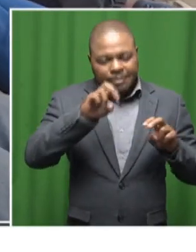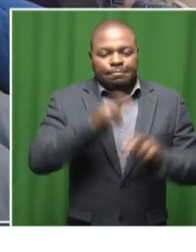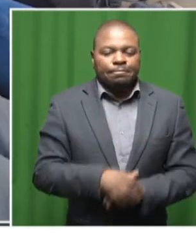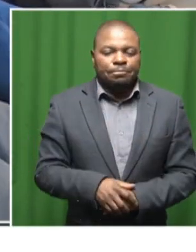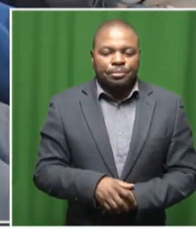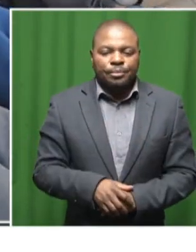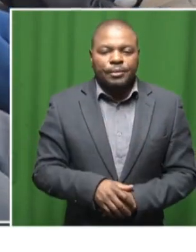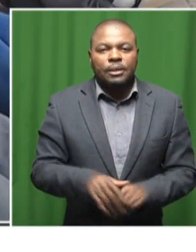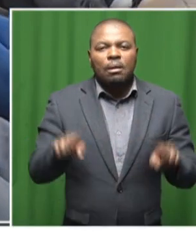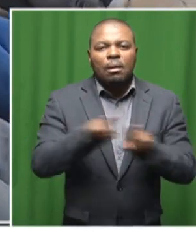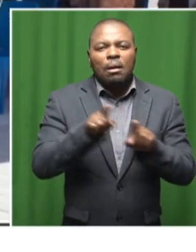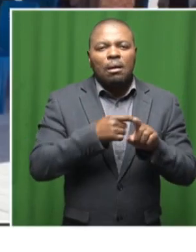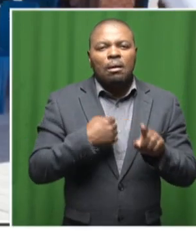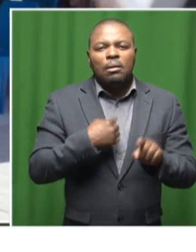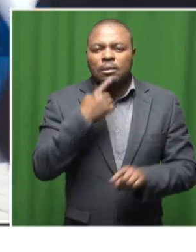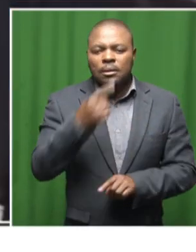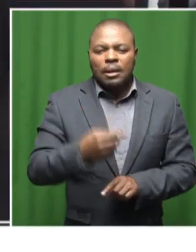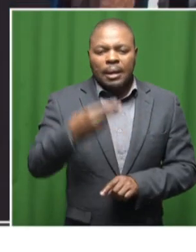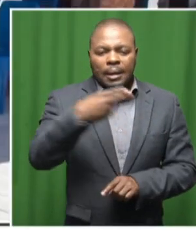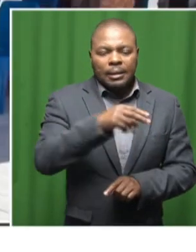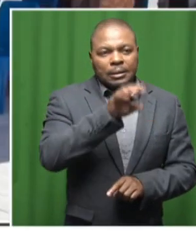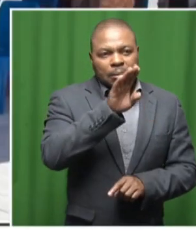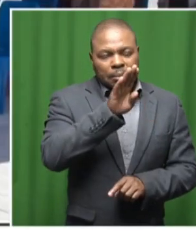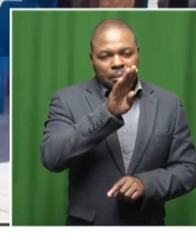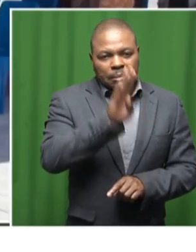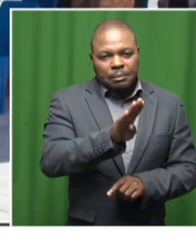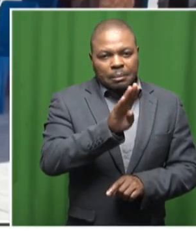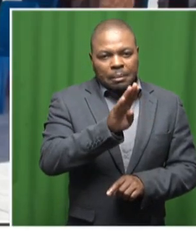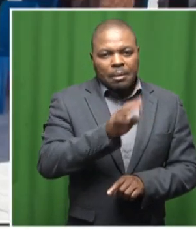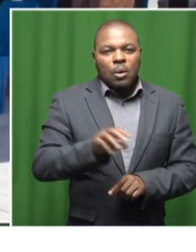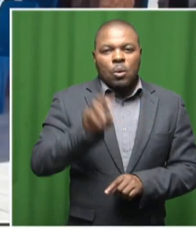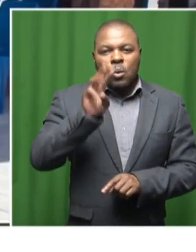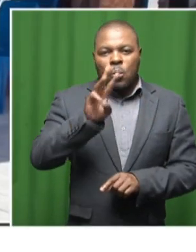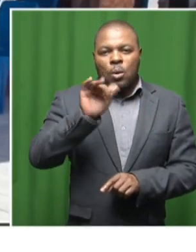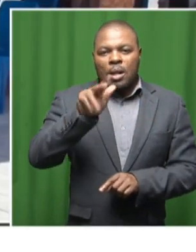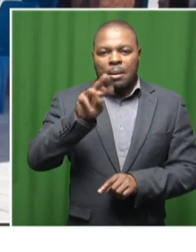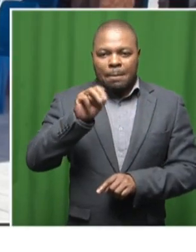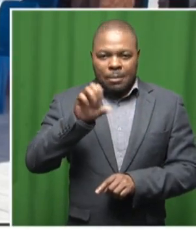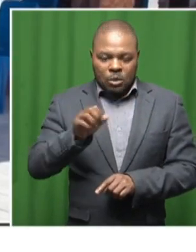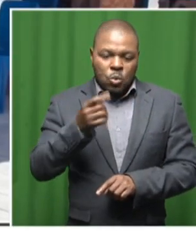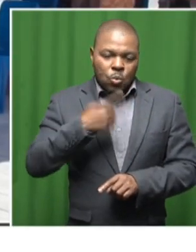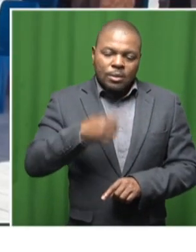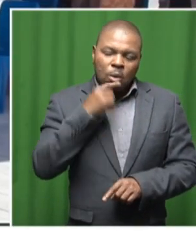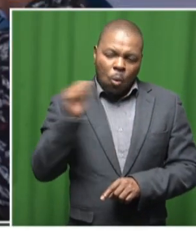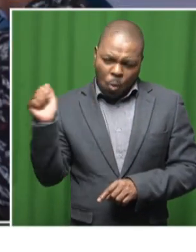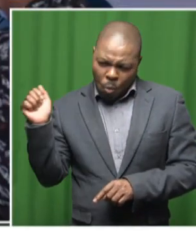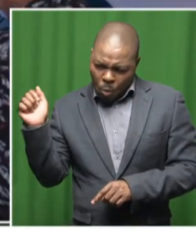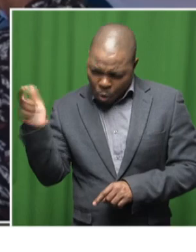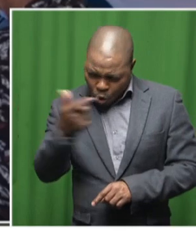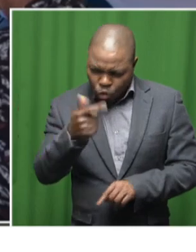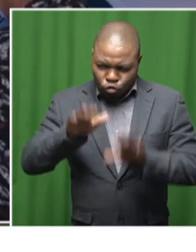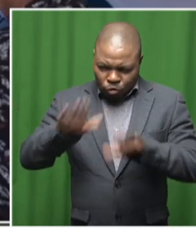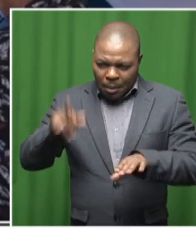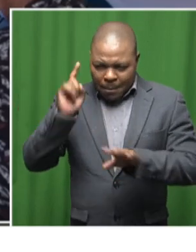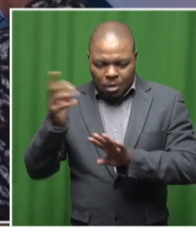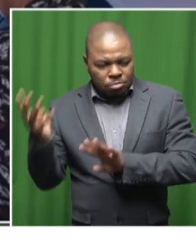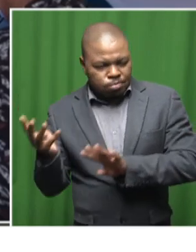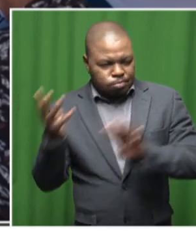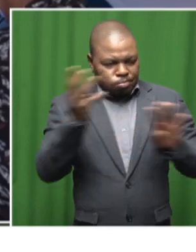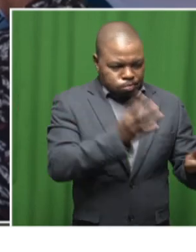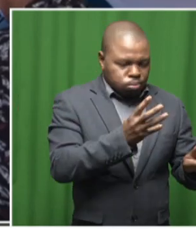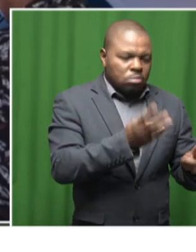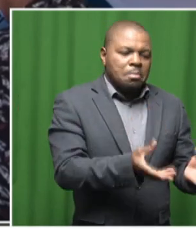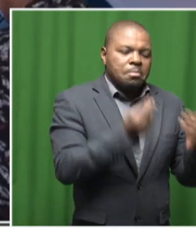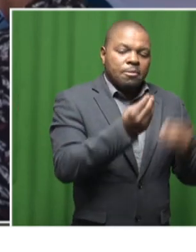So, like we said, at HP Williams, we're saying all kids should be able to go and get their helping of